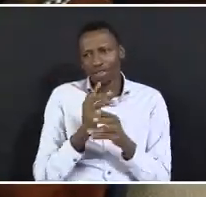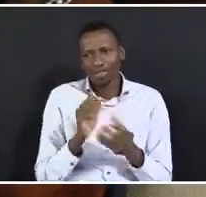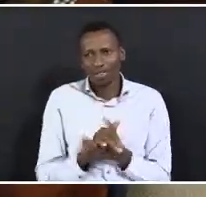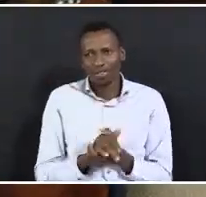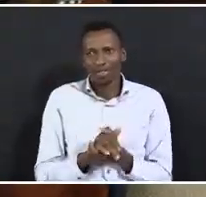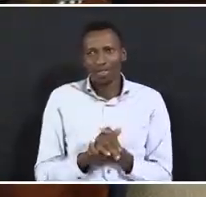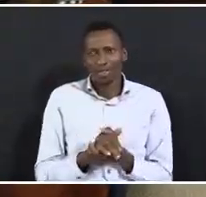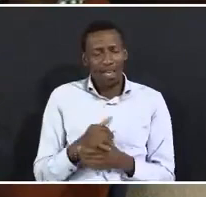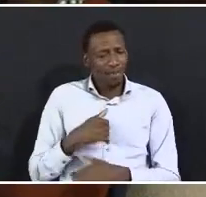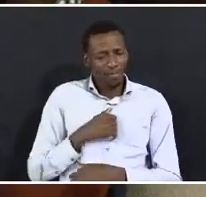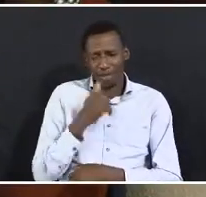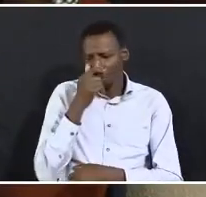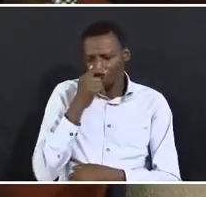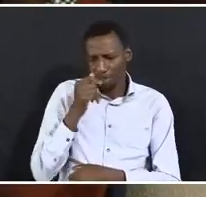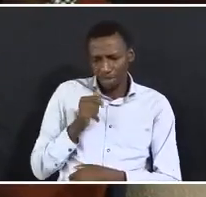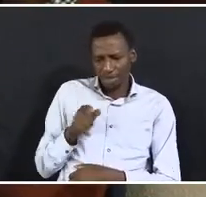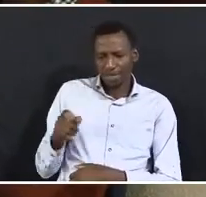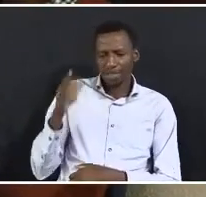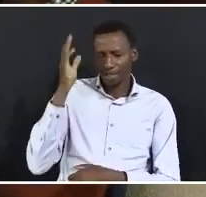I wish she knew.